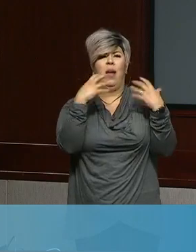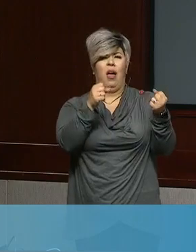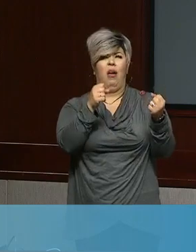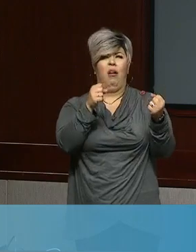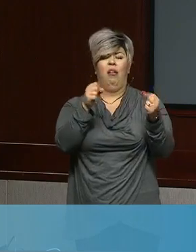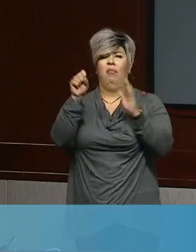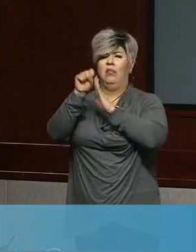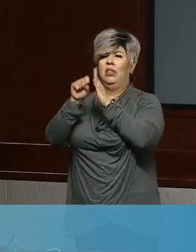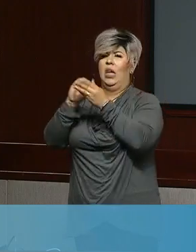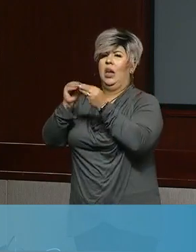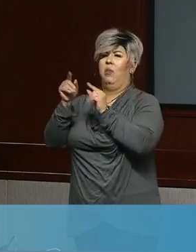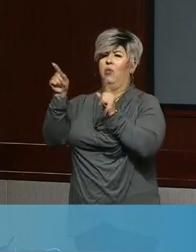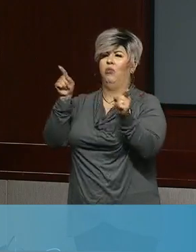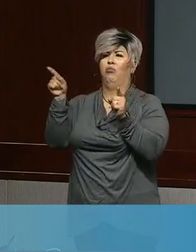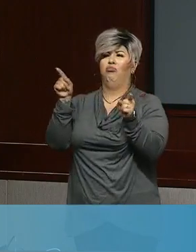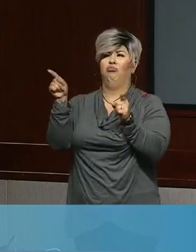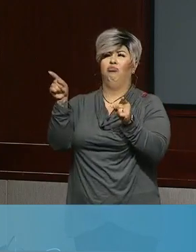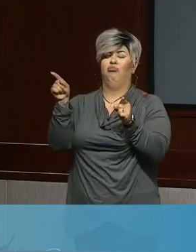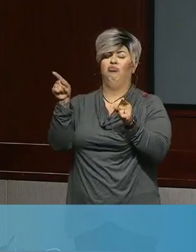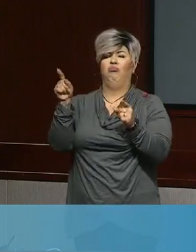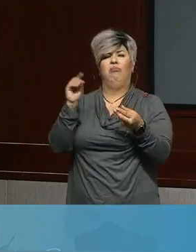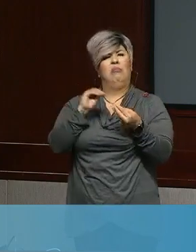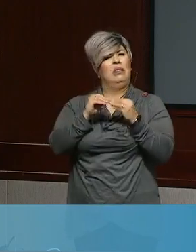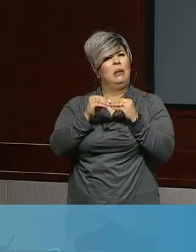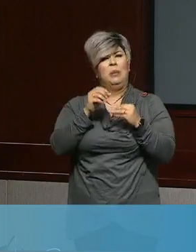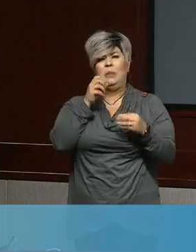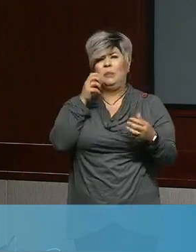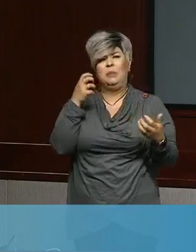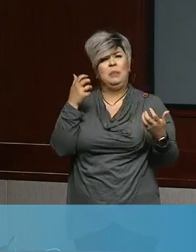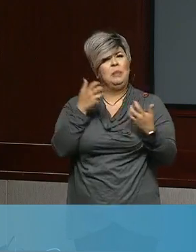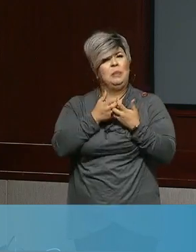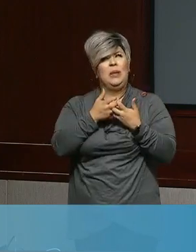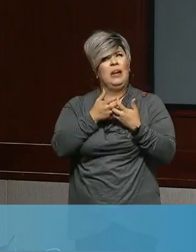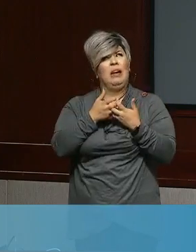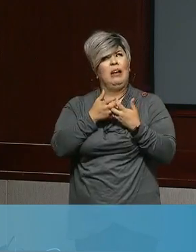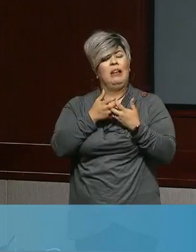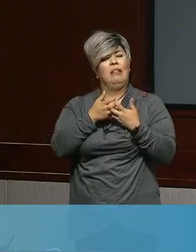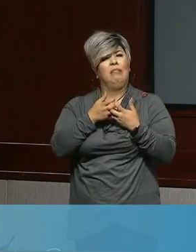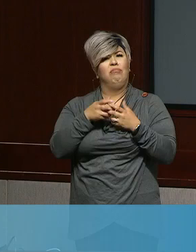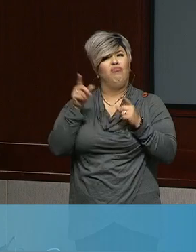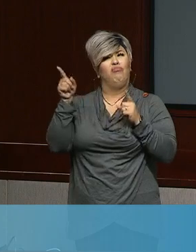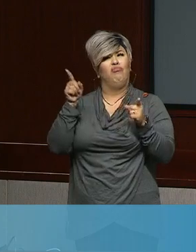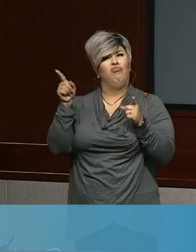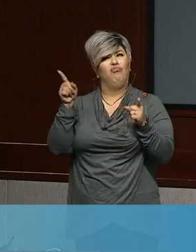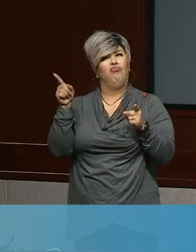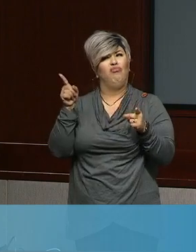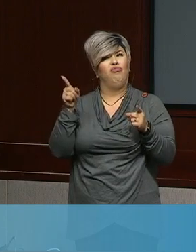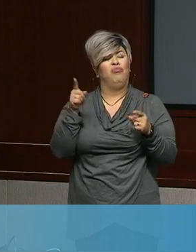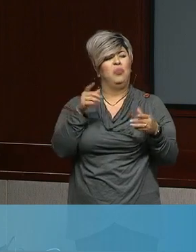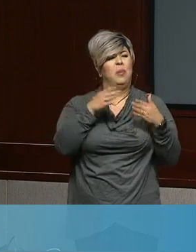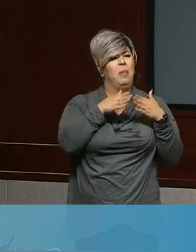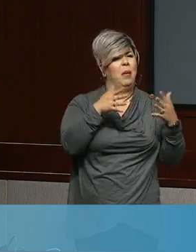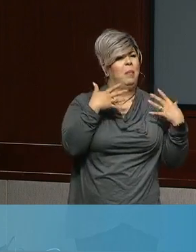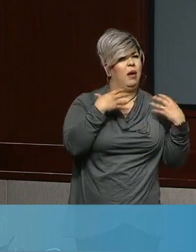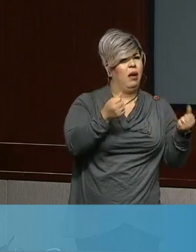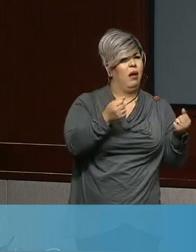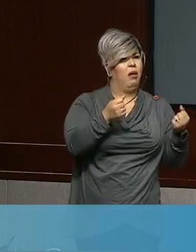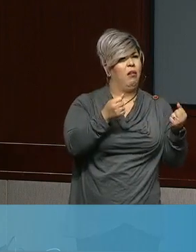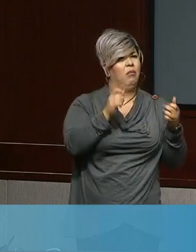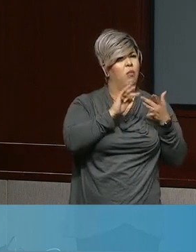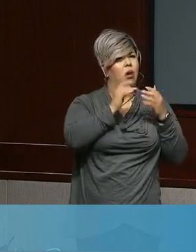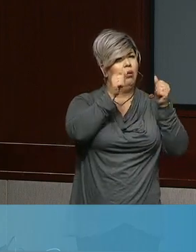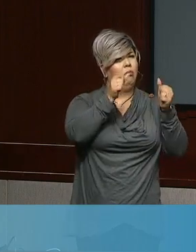their portal and noticed a discrepancy between what the state has and Kern Public Health has on their